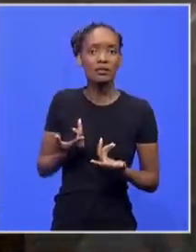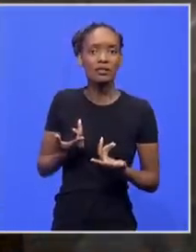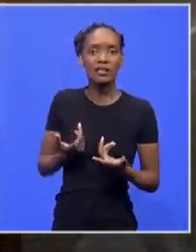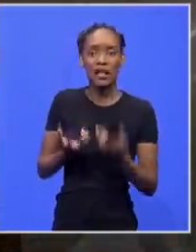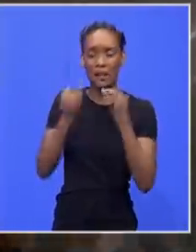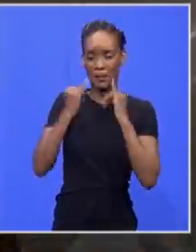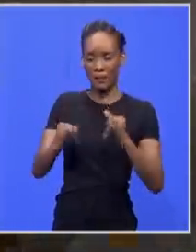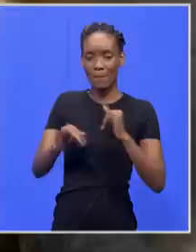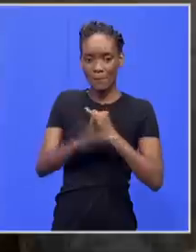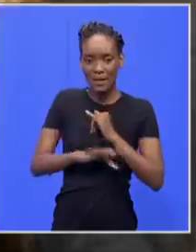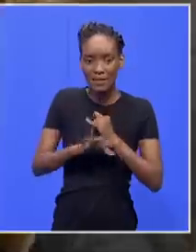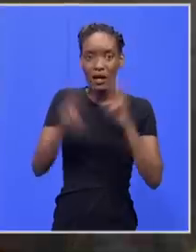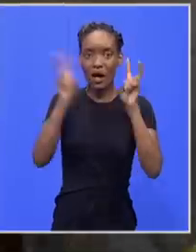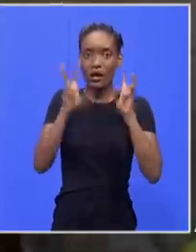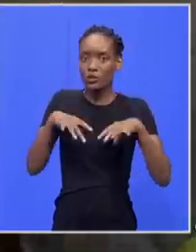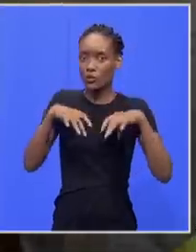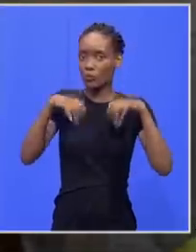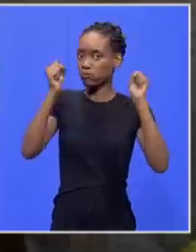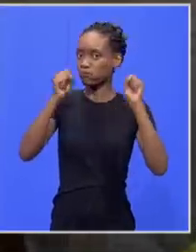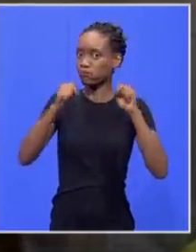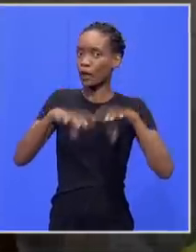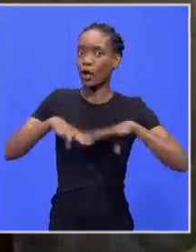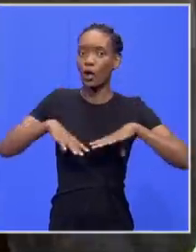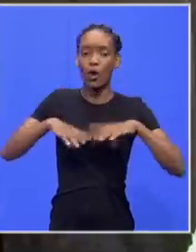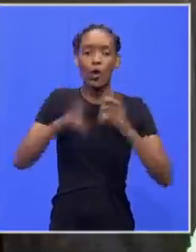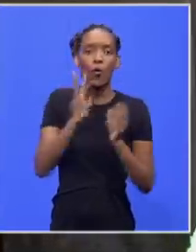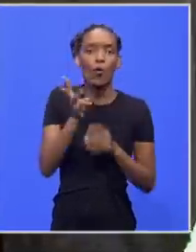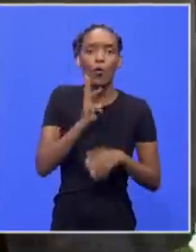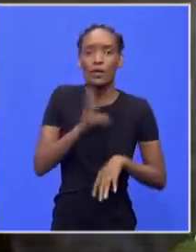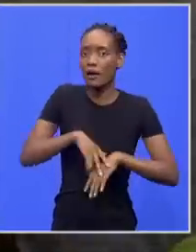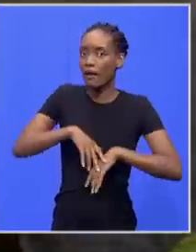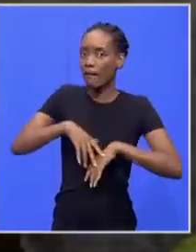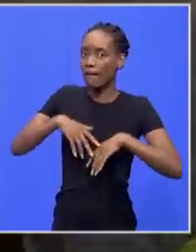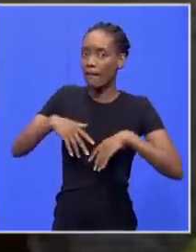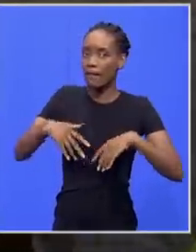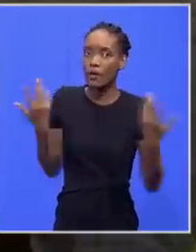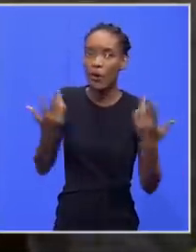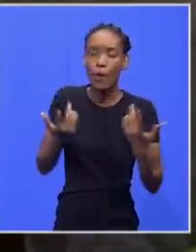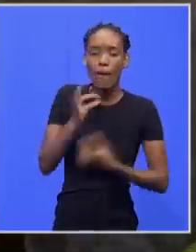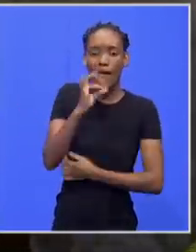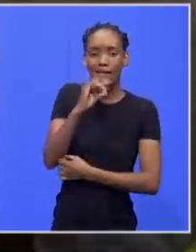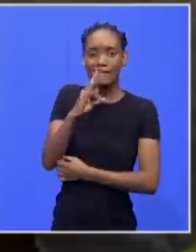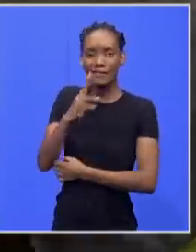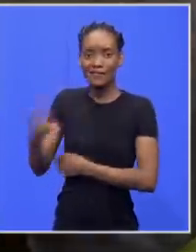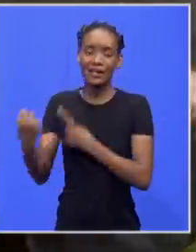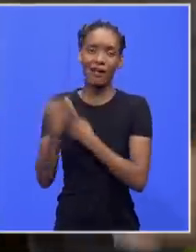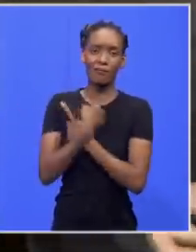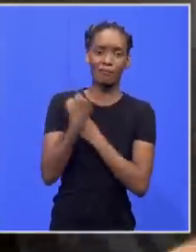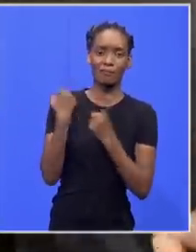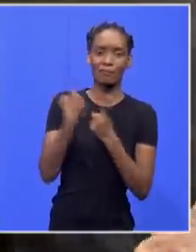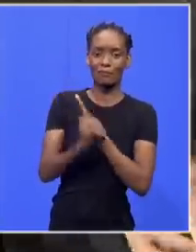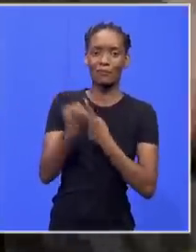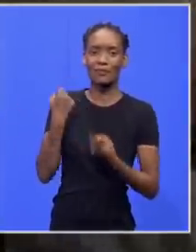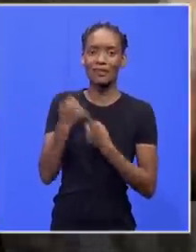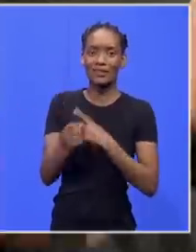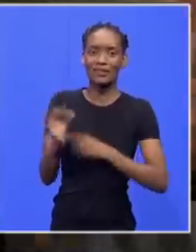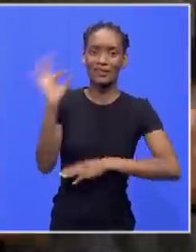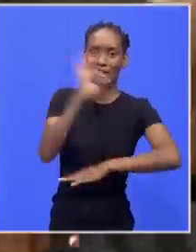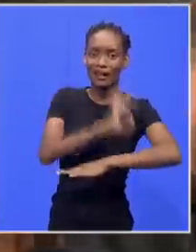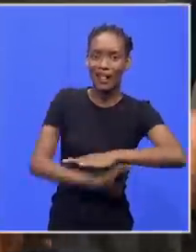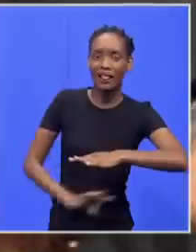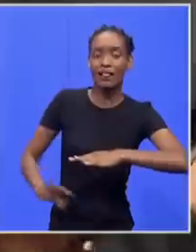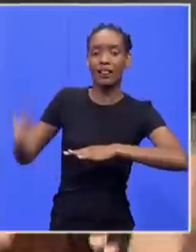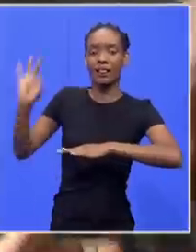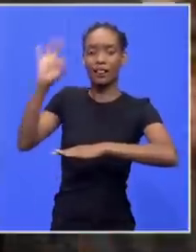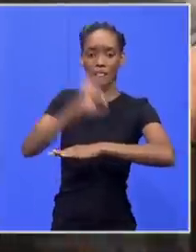cut electricity. There's no water. And they're traumatizing us every day, day and night. Even Lindela was a good place. No